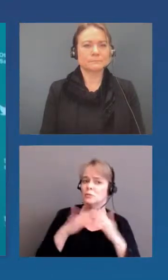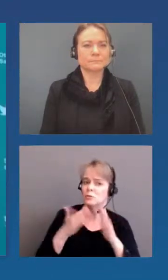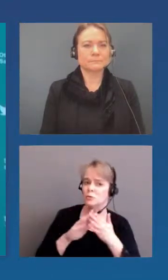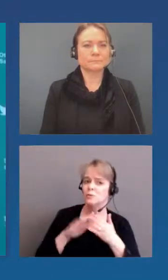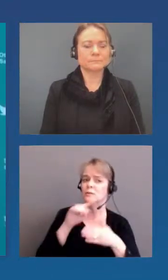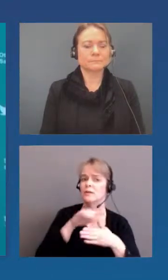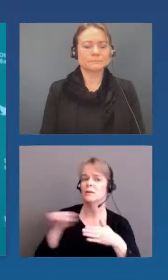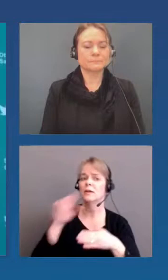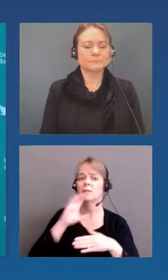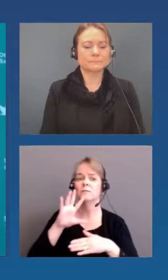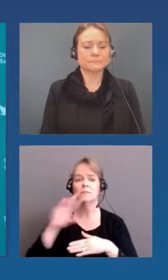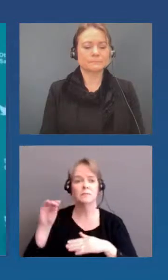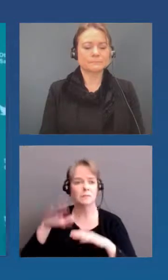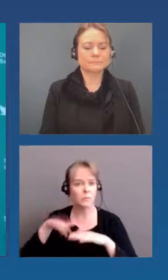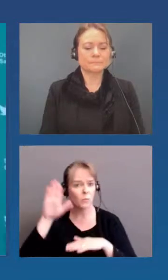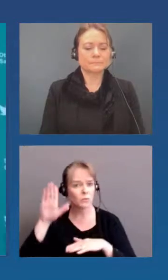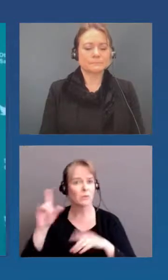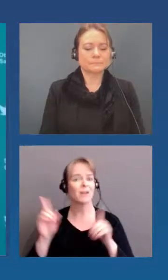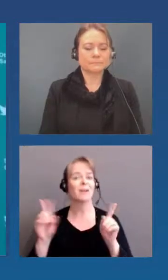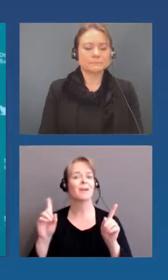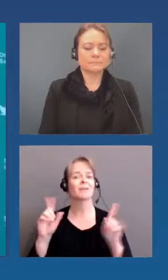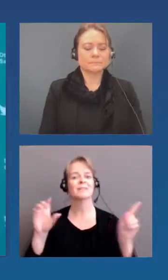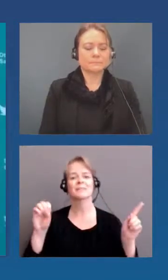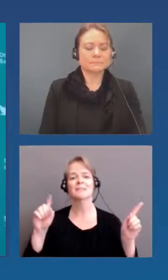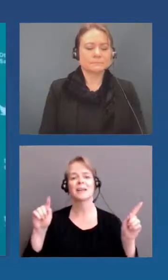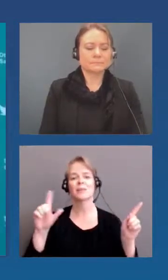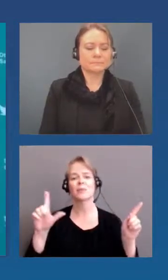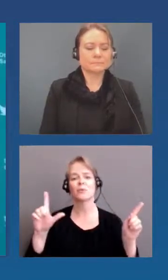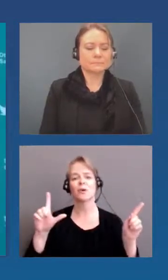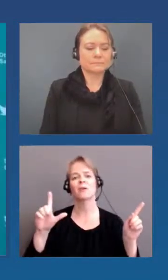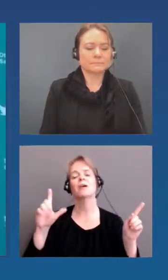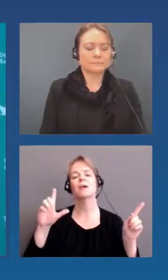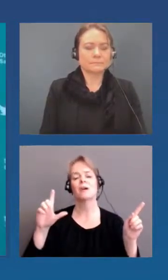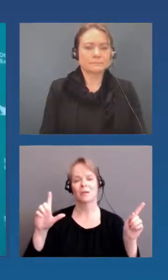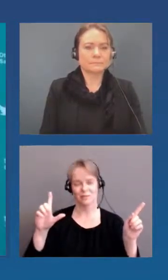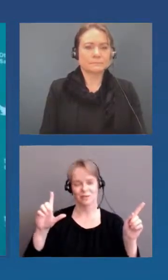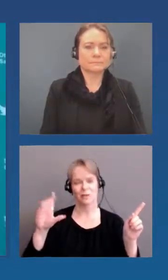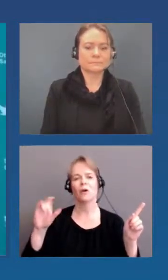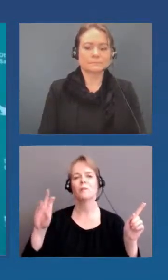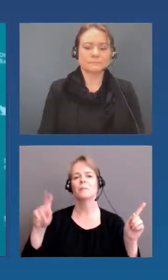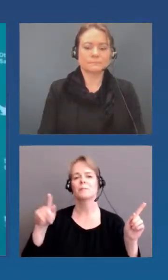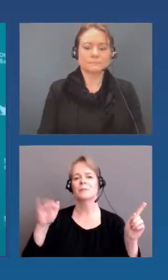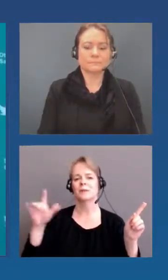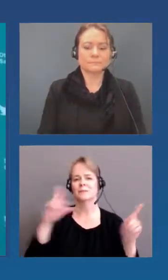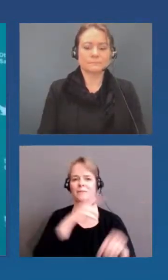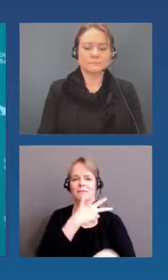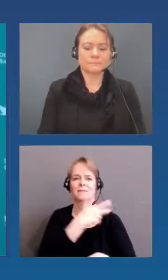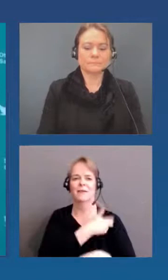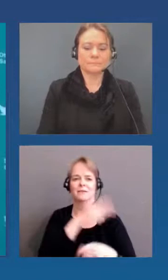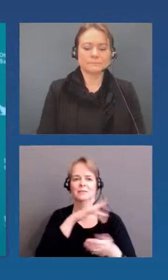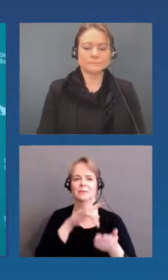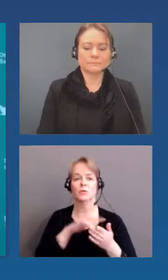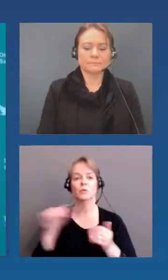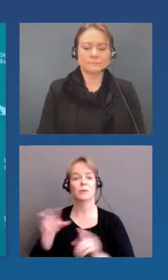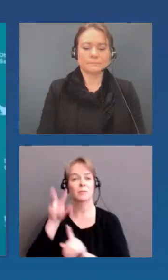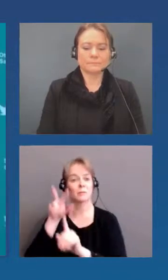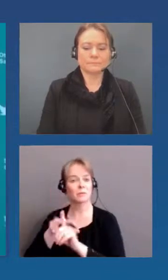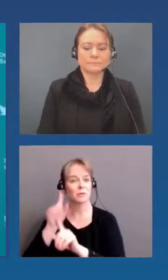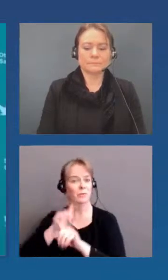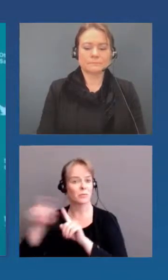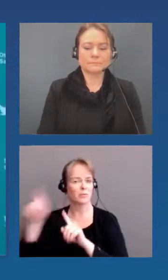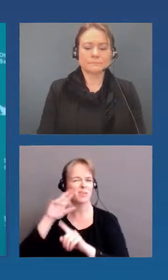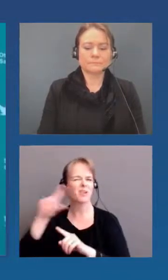at the Saint Laurent Complex vaccination site. And appointments can be booked by calling Ottawa Public Health at